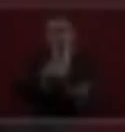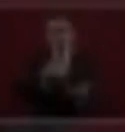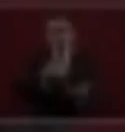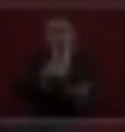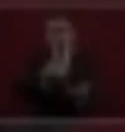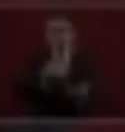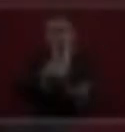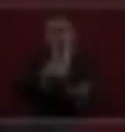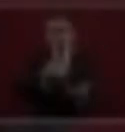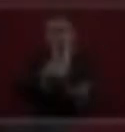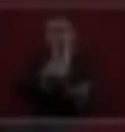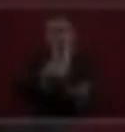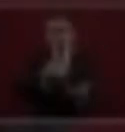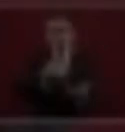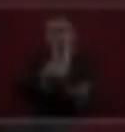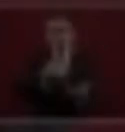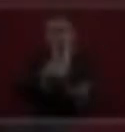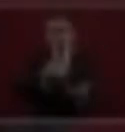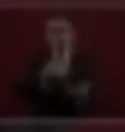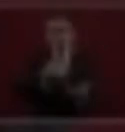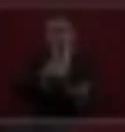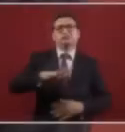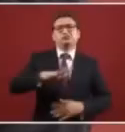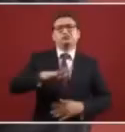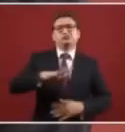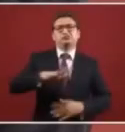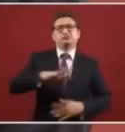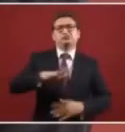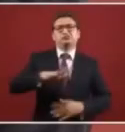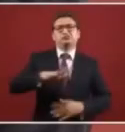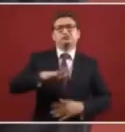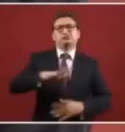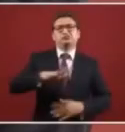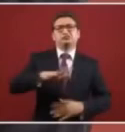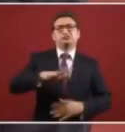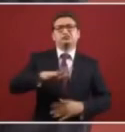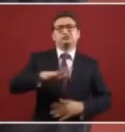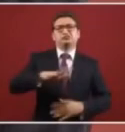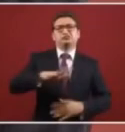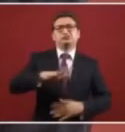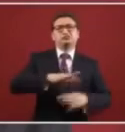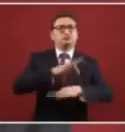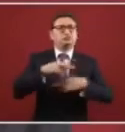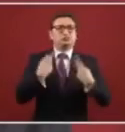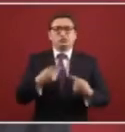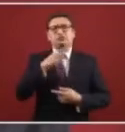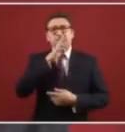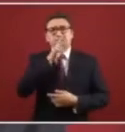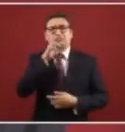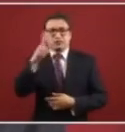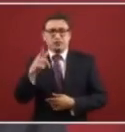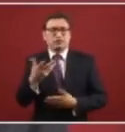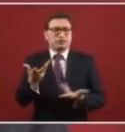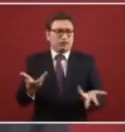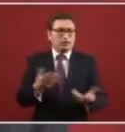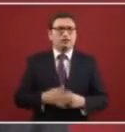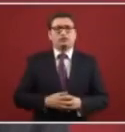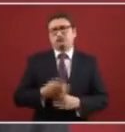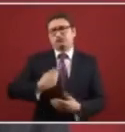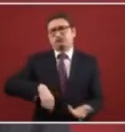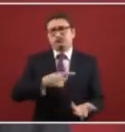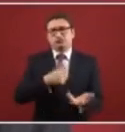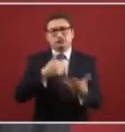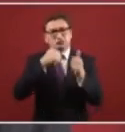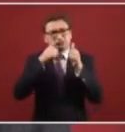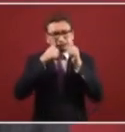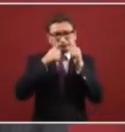And I hate to do that because it seems like everything's important. So let's try this. Sobre todo atendiendo